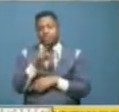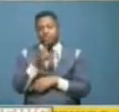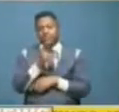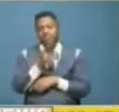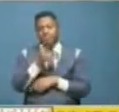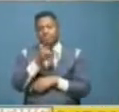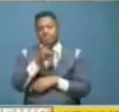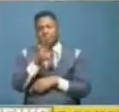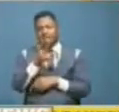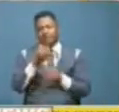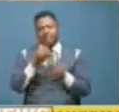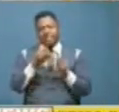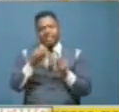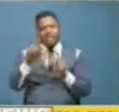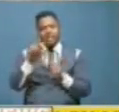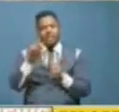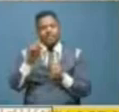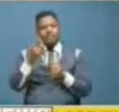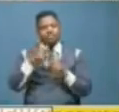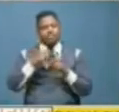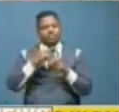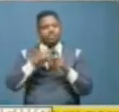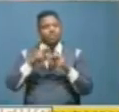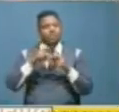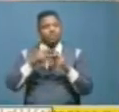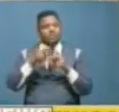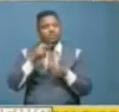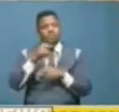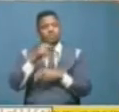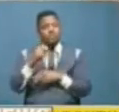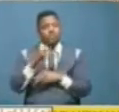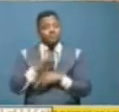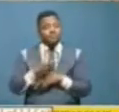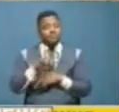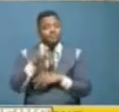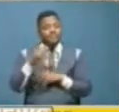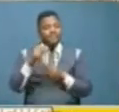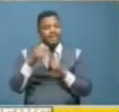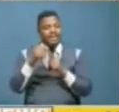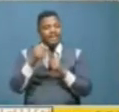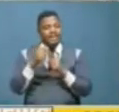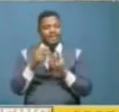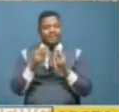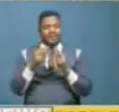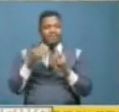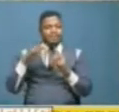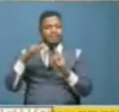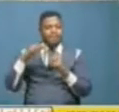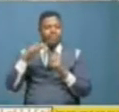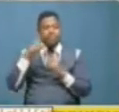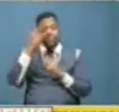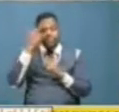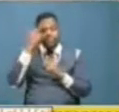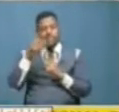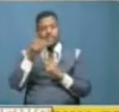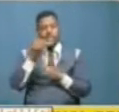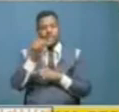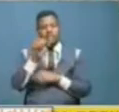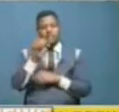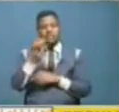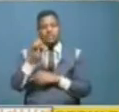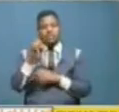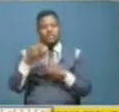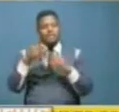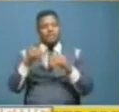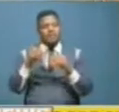45 kilometers from the regional capital, Kofodia. This town is very popular because of the Asesewa market, but